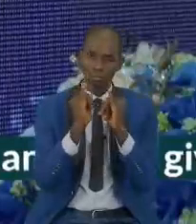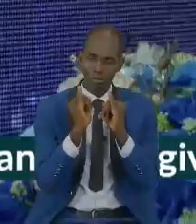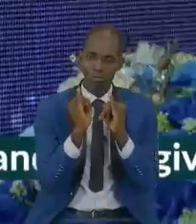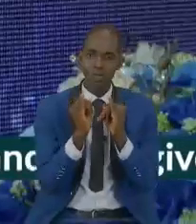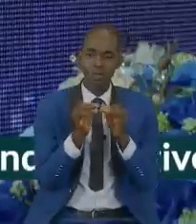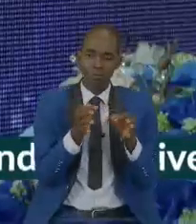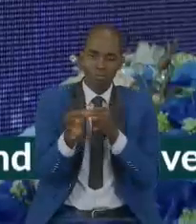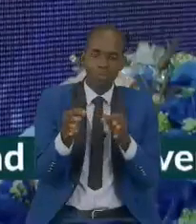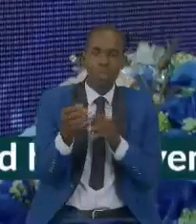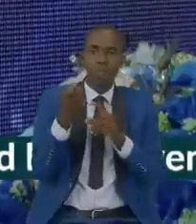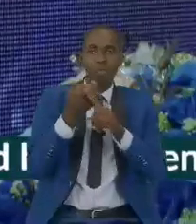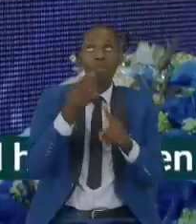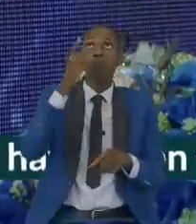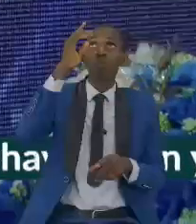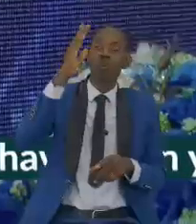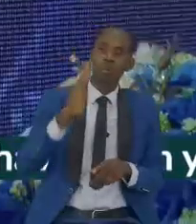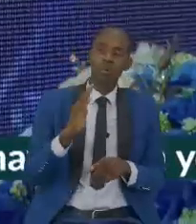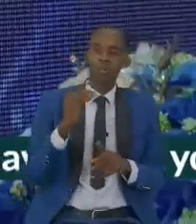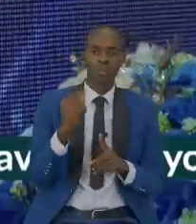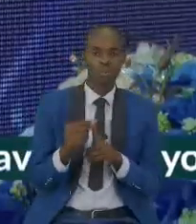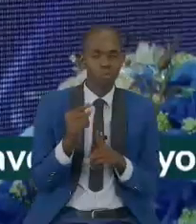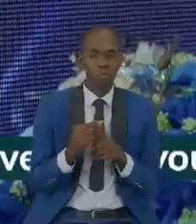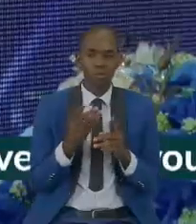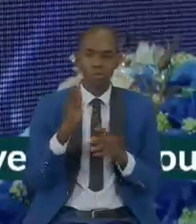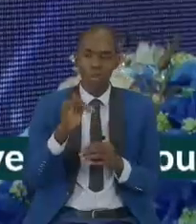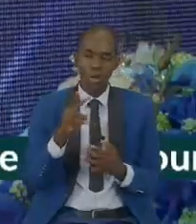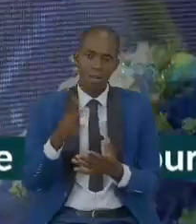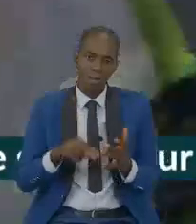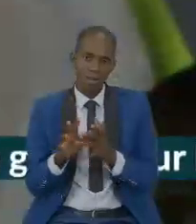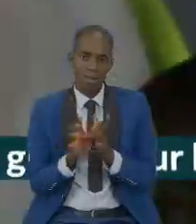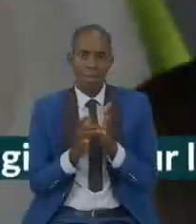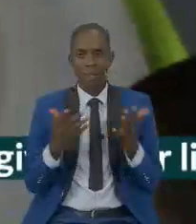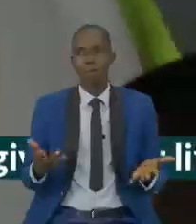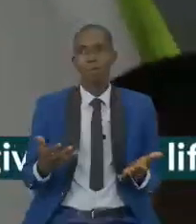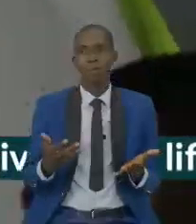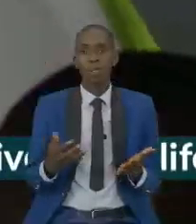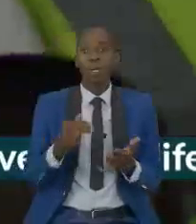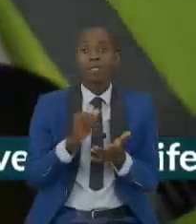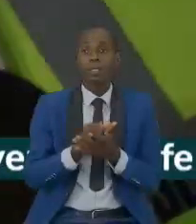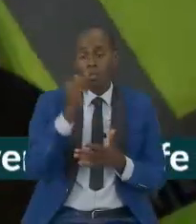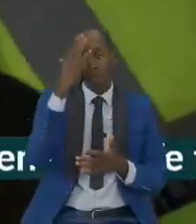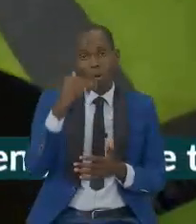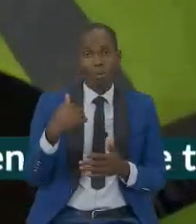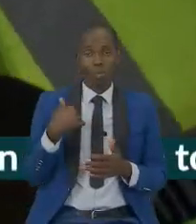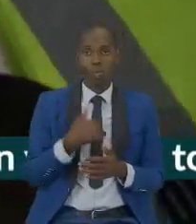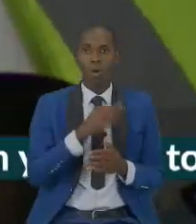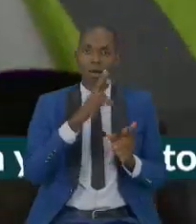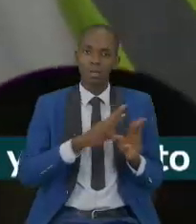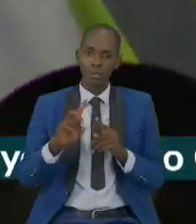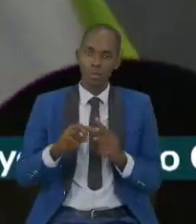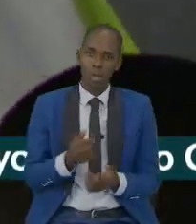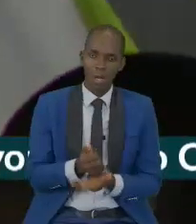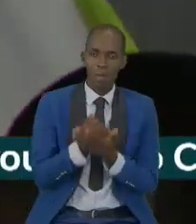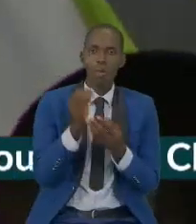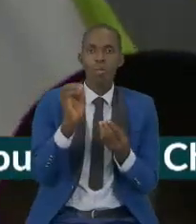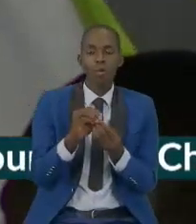rejoicing in the street of heaven by the angels, because hundreds of you have come into the kingdom, not just in this